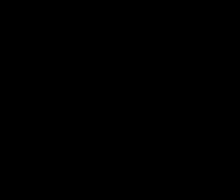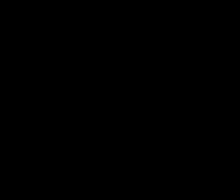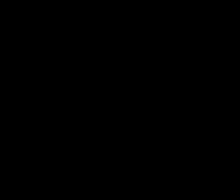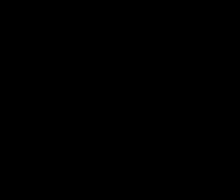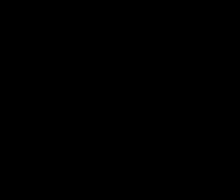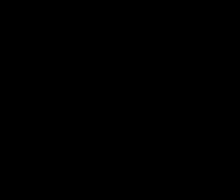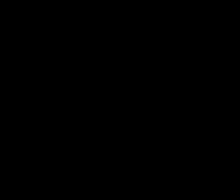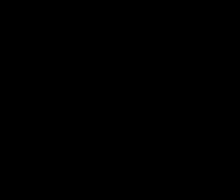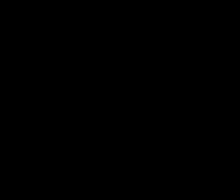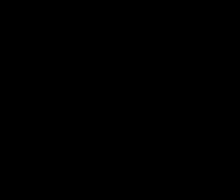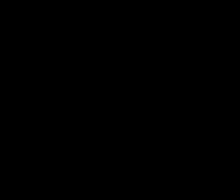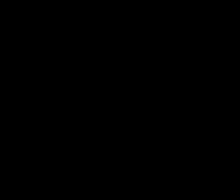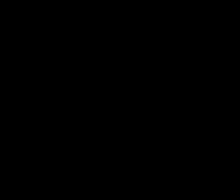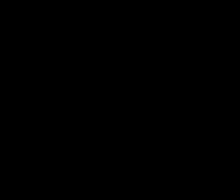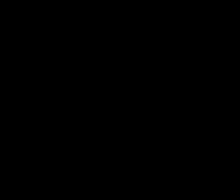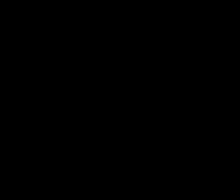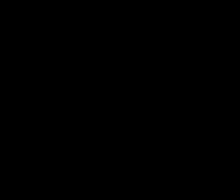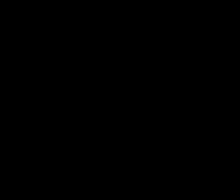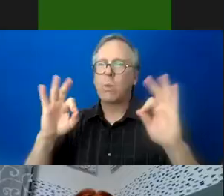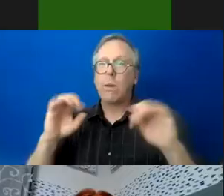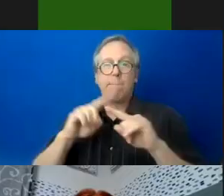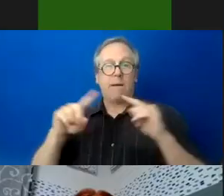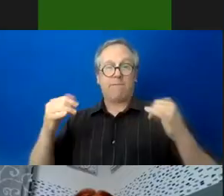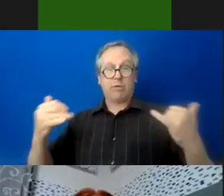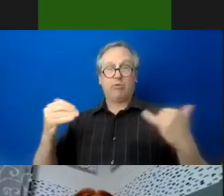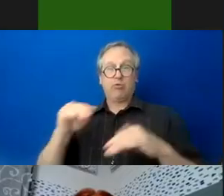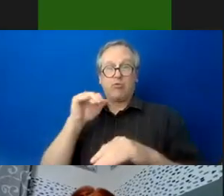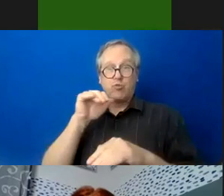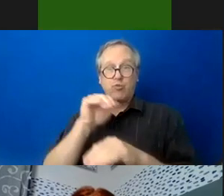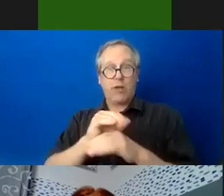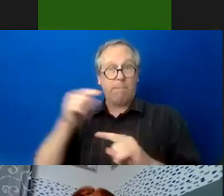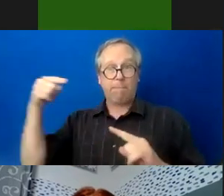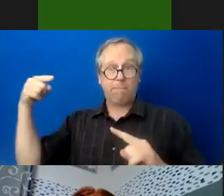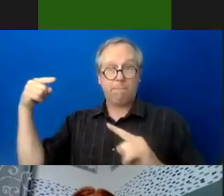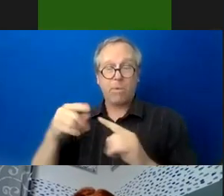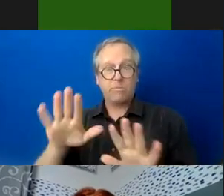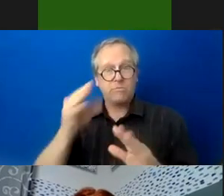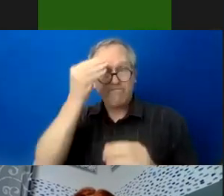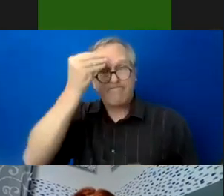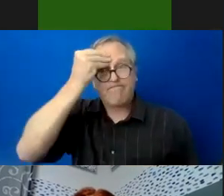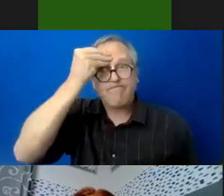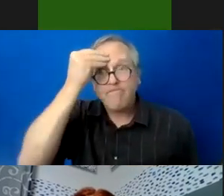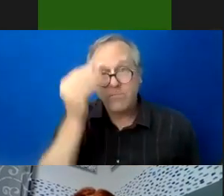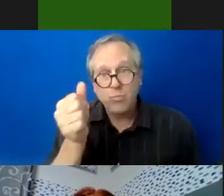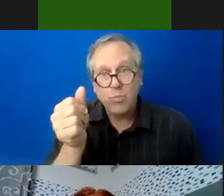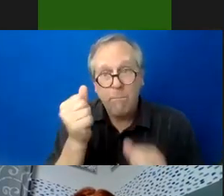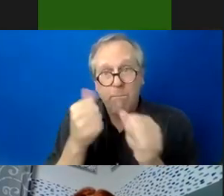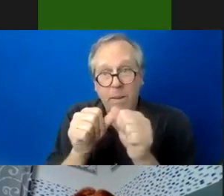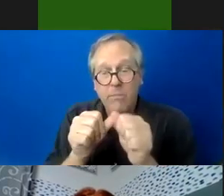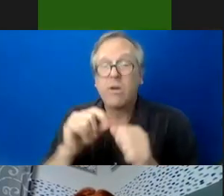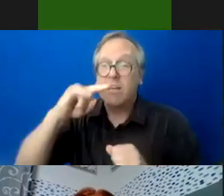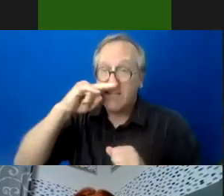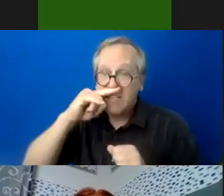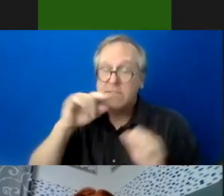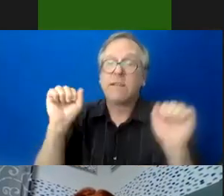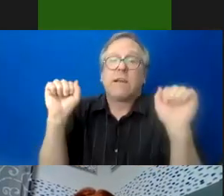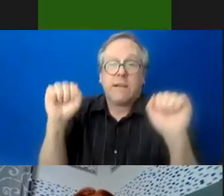track. But for the purposes of tonight's conversation, it's just important to remember that kids do get